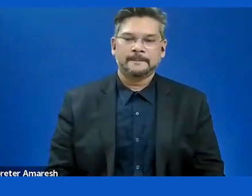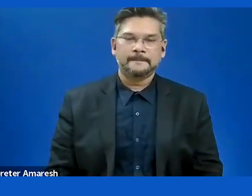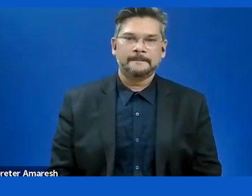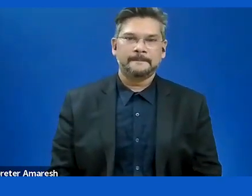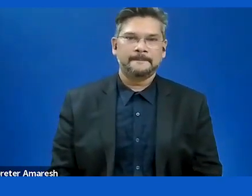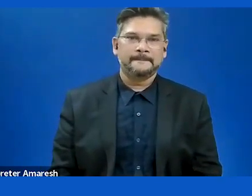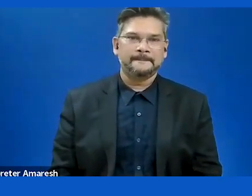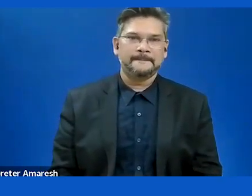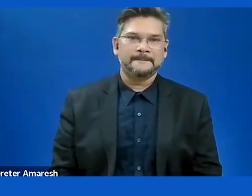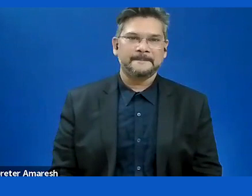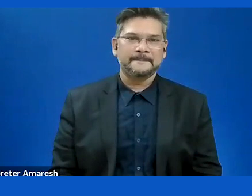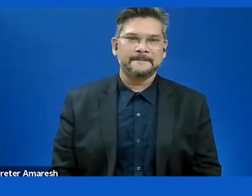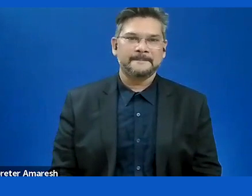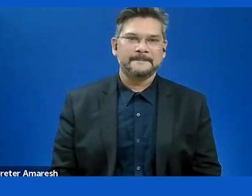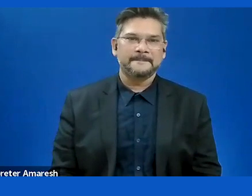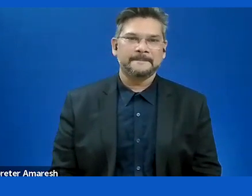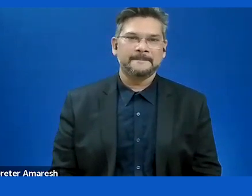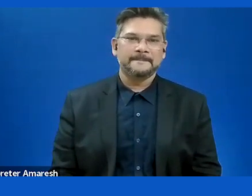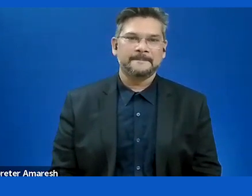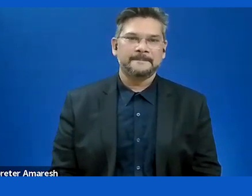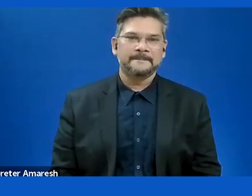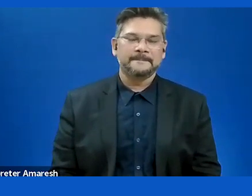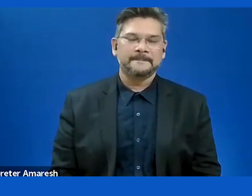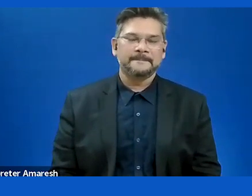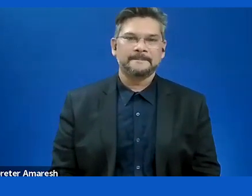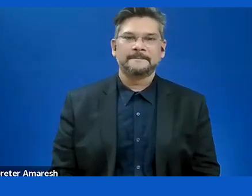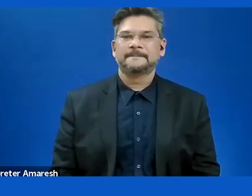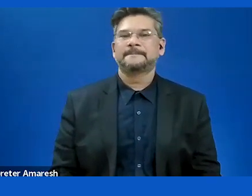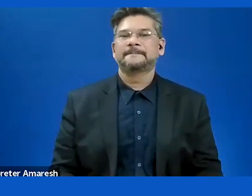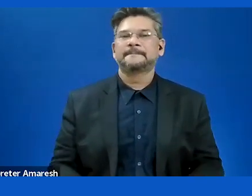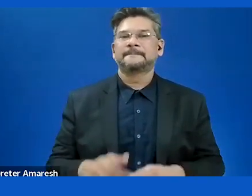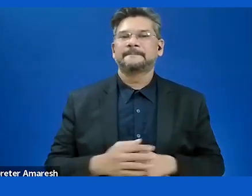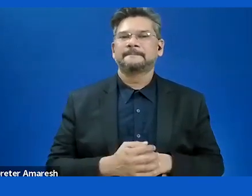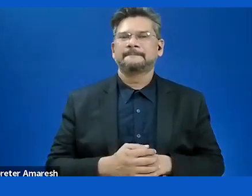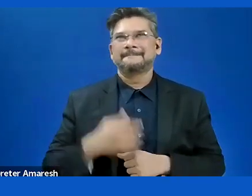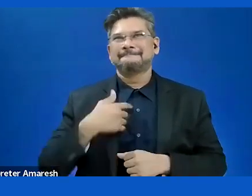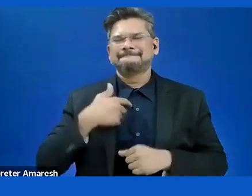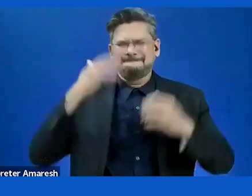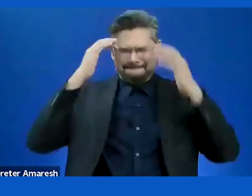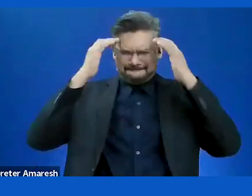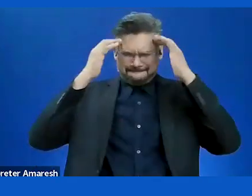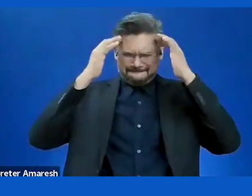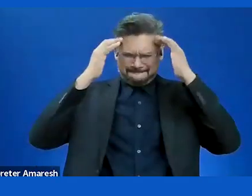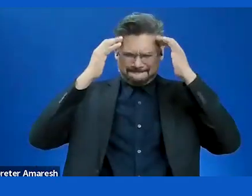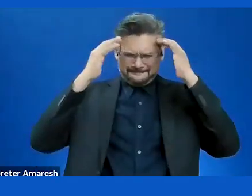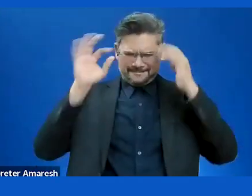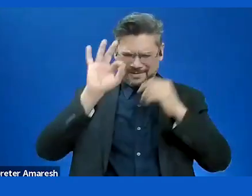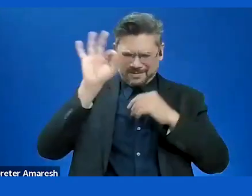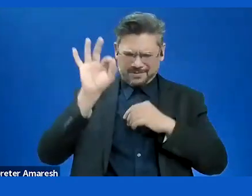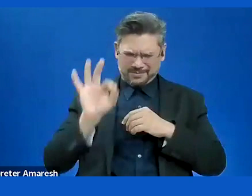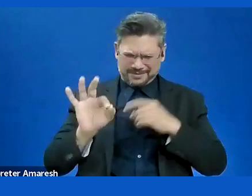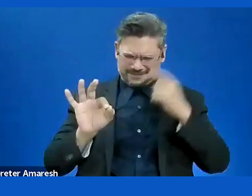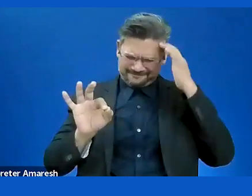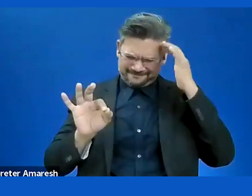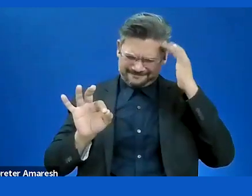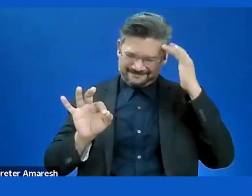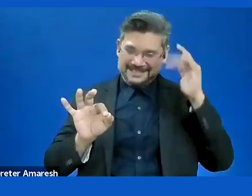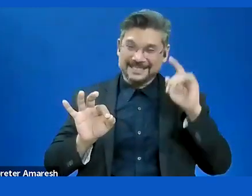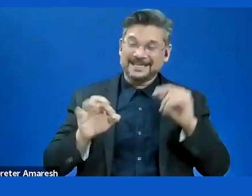Yeah, hi, Einars. I'm trying to formulate the question, but since we have Wilco and the developers